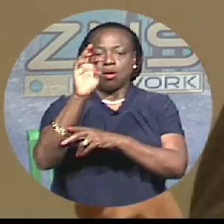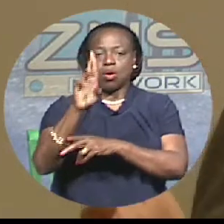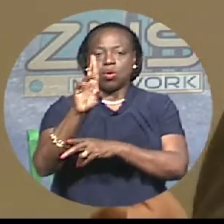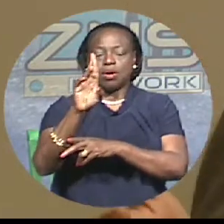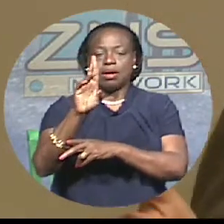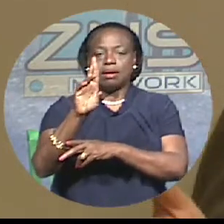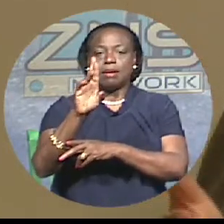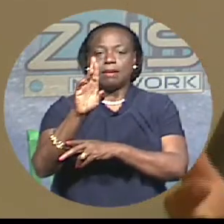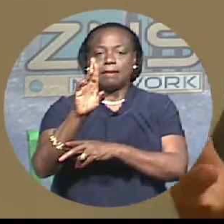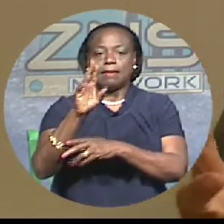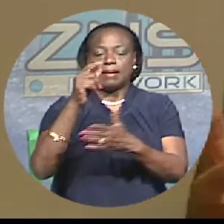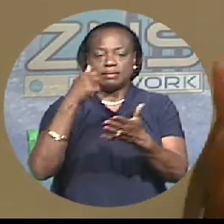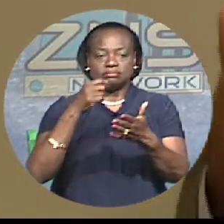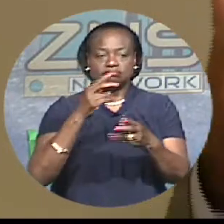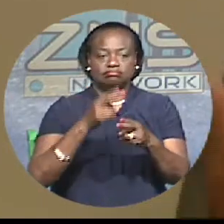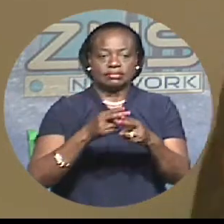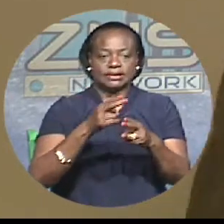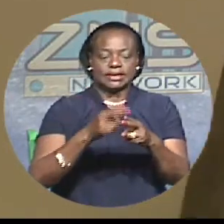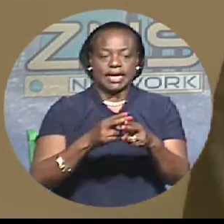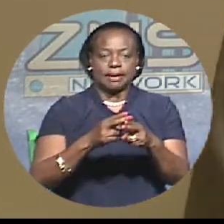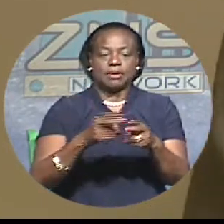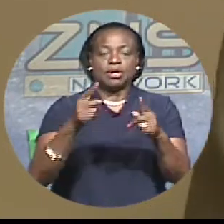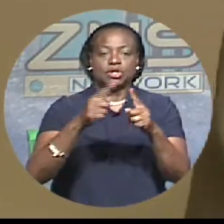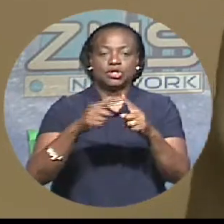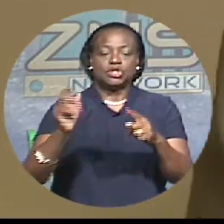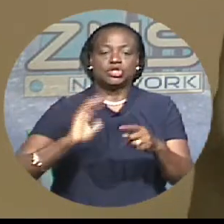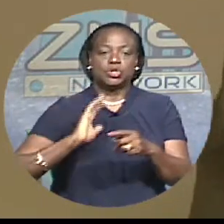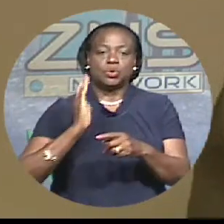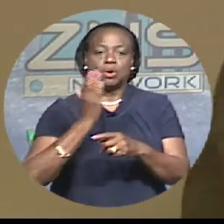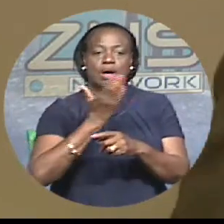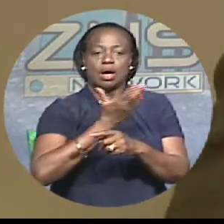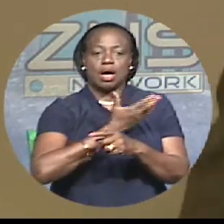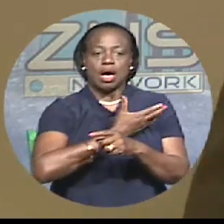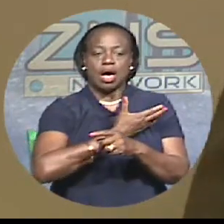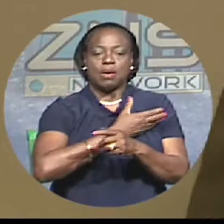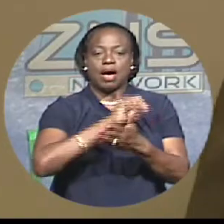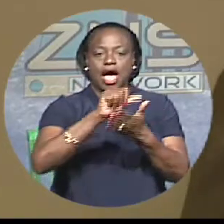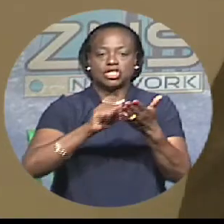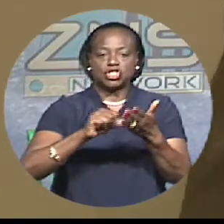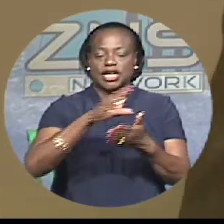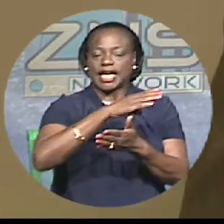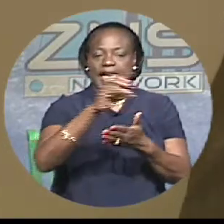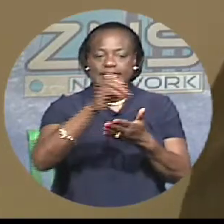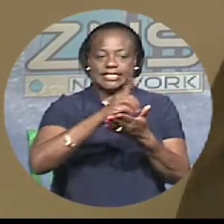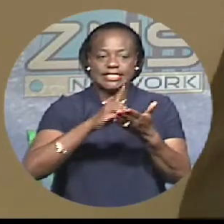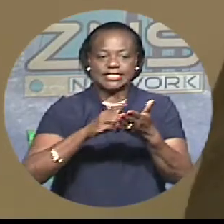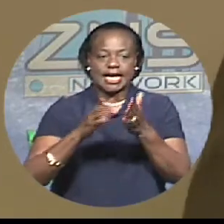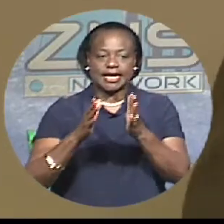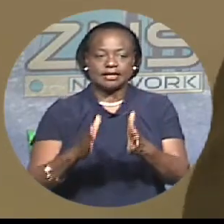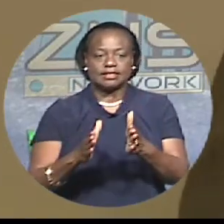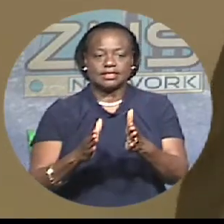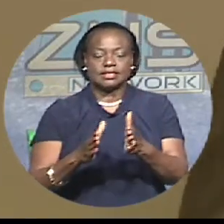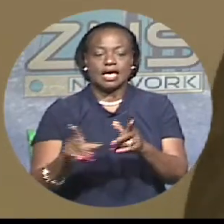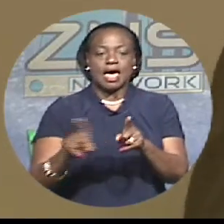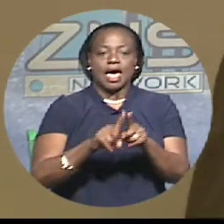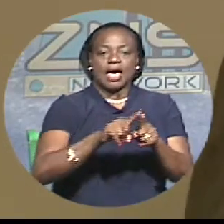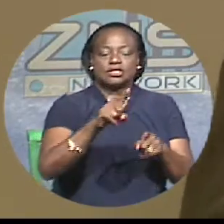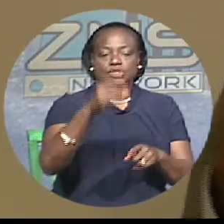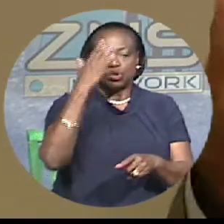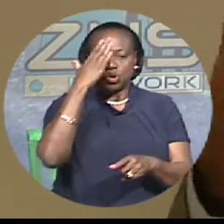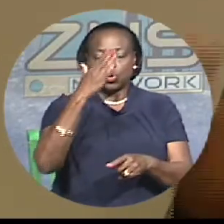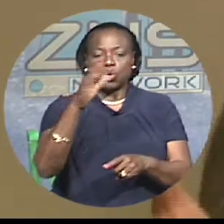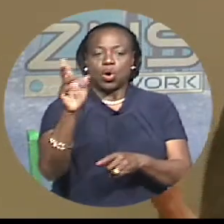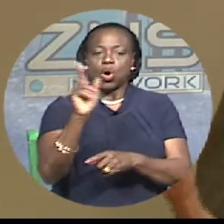trade partners, to our specifiers, including architects and designers. But as you know, Kohler just